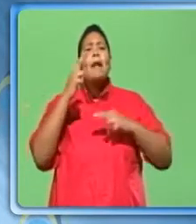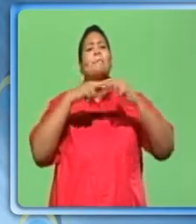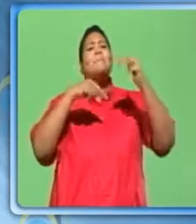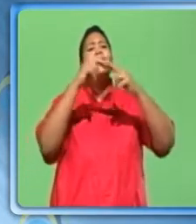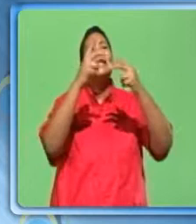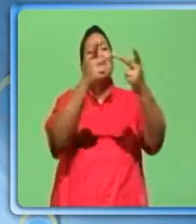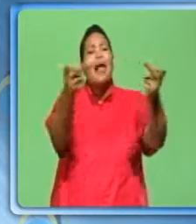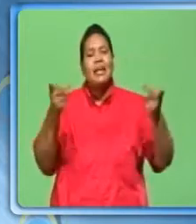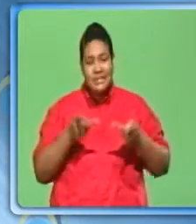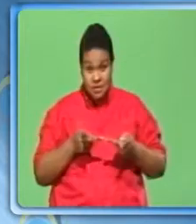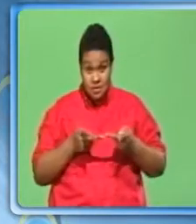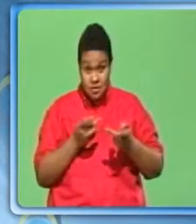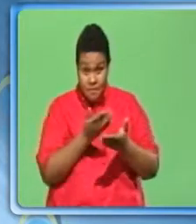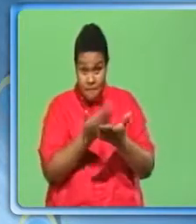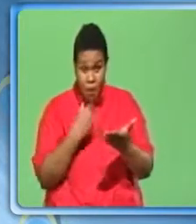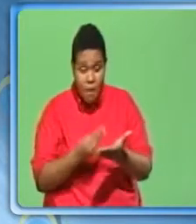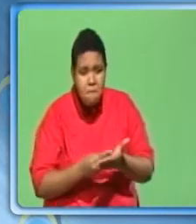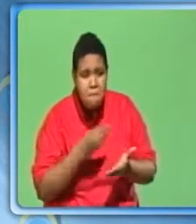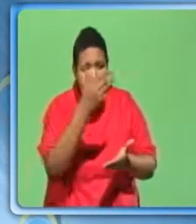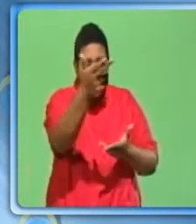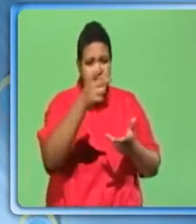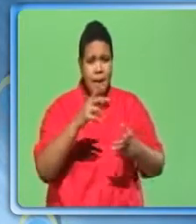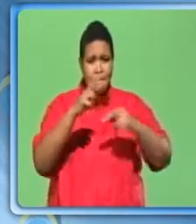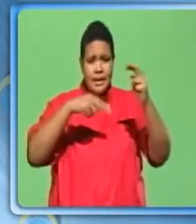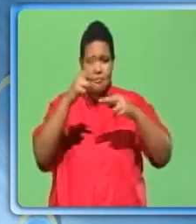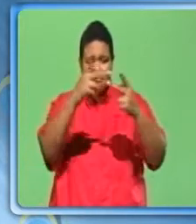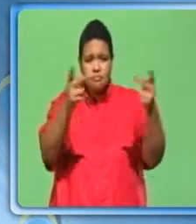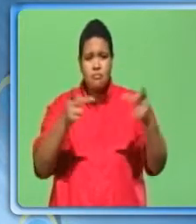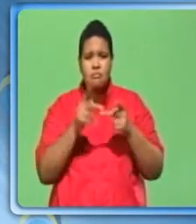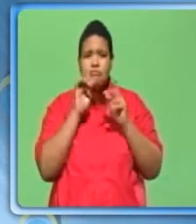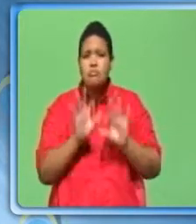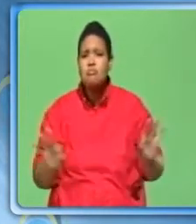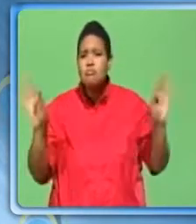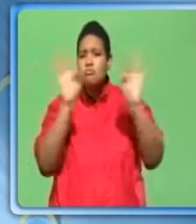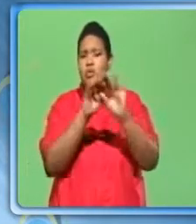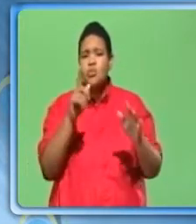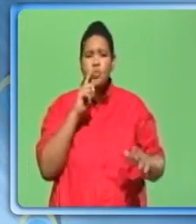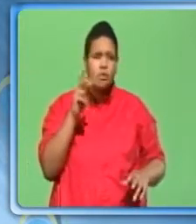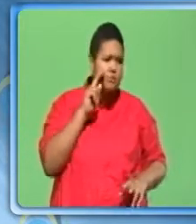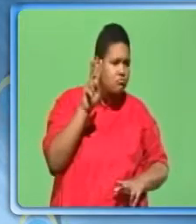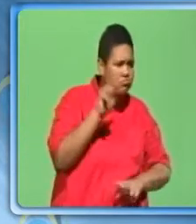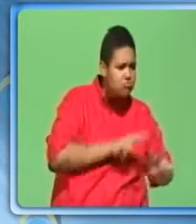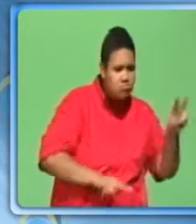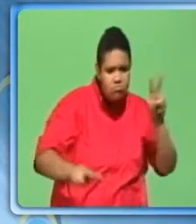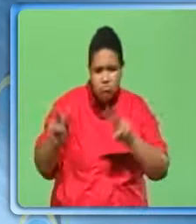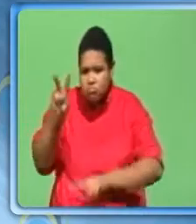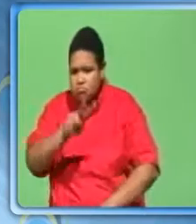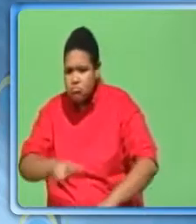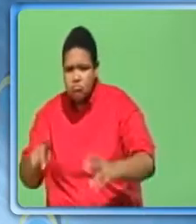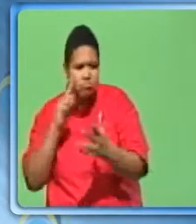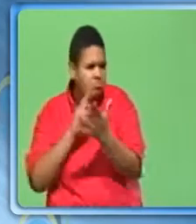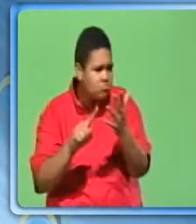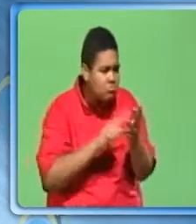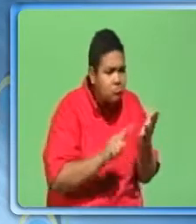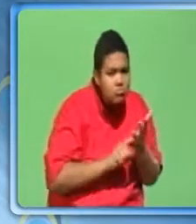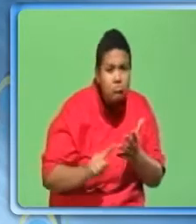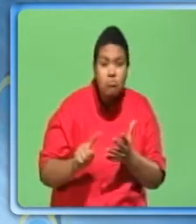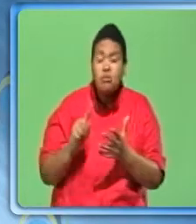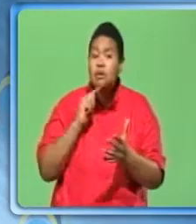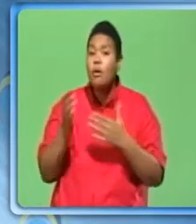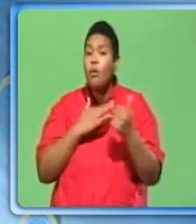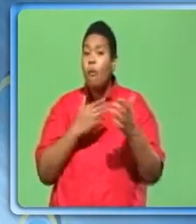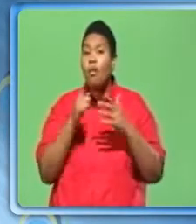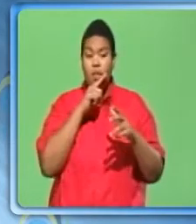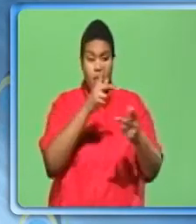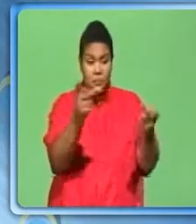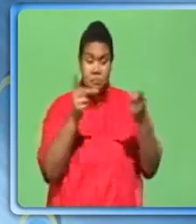site. Before purchasing a building site, it is critical to conduct a thorough investigation to ascertain whether the